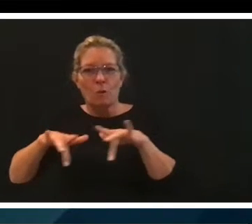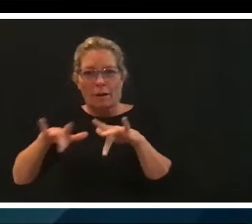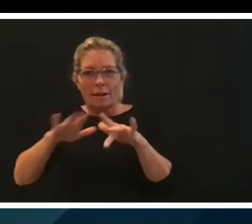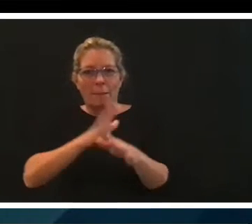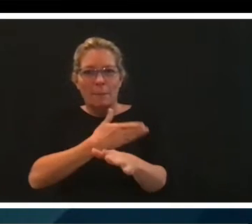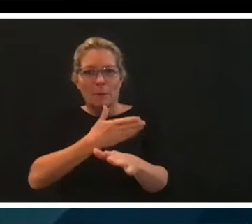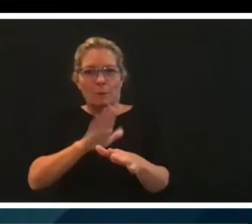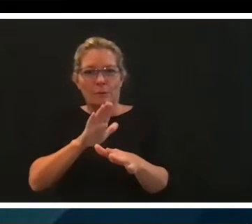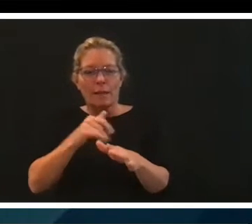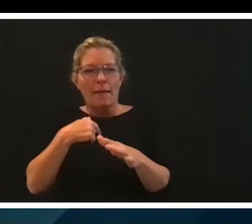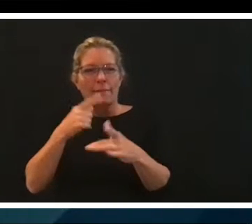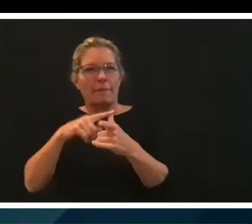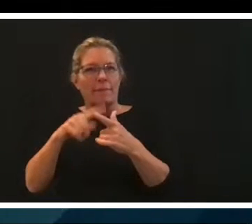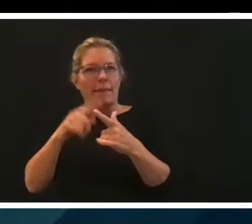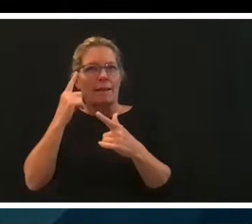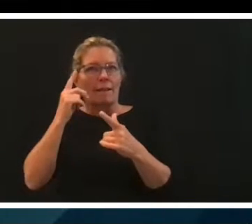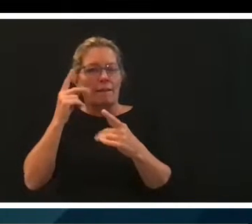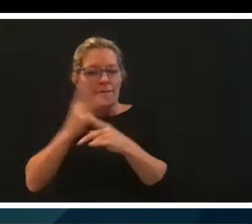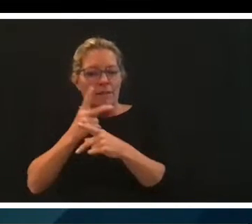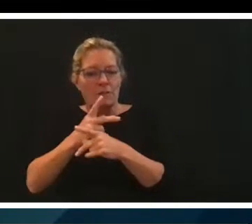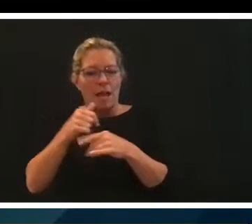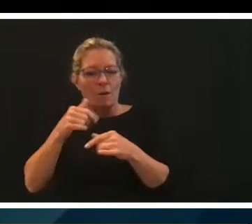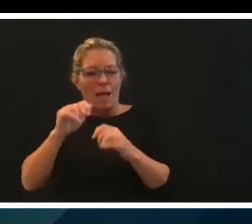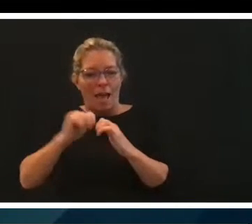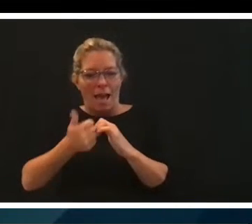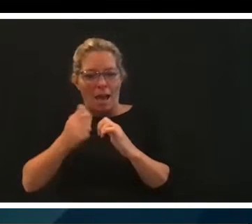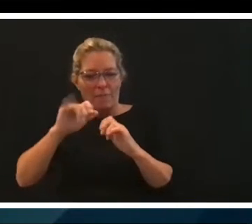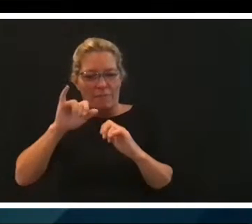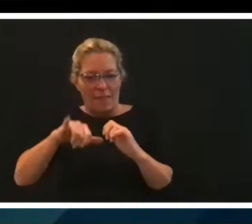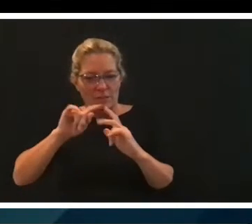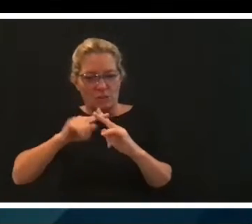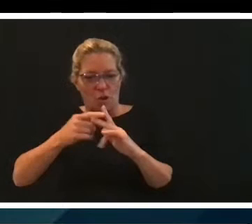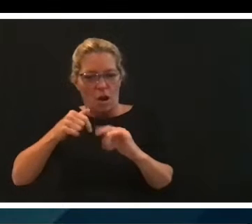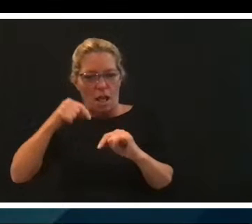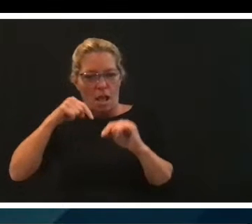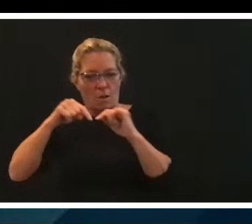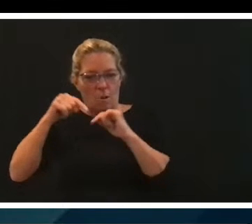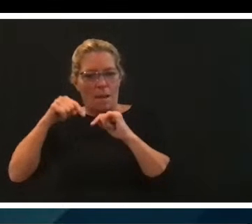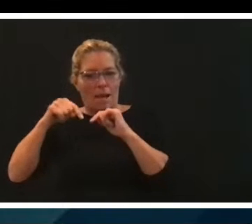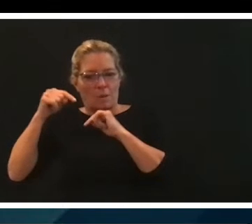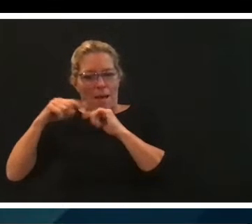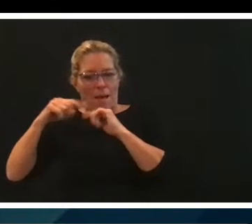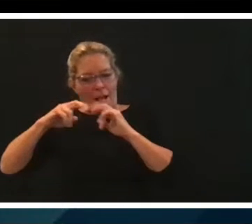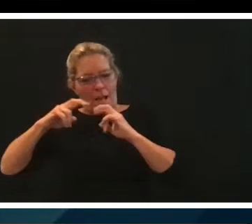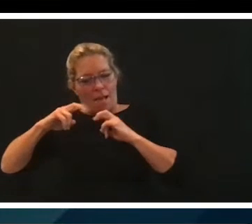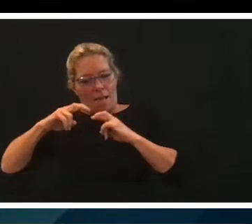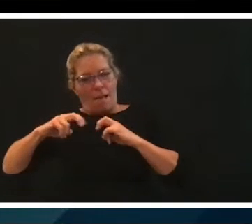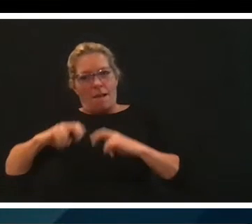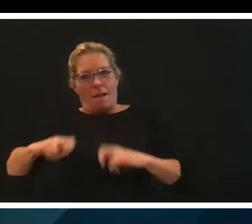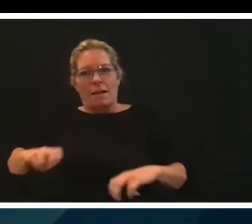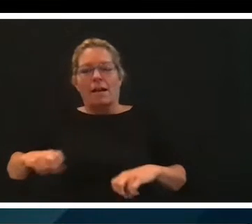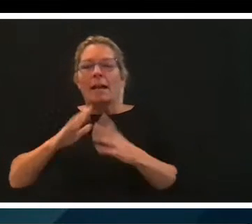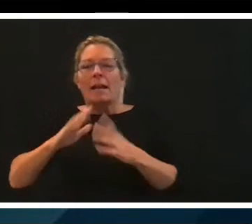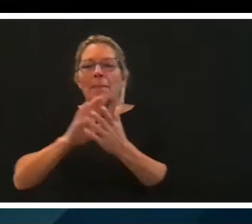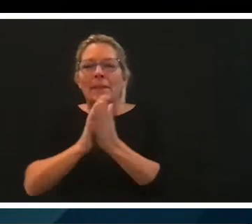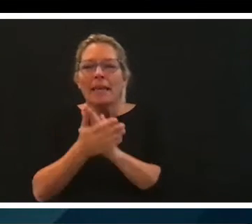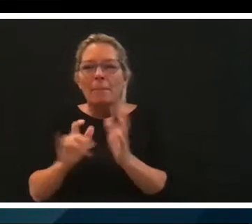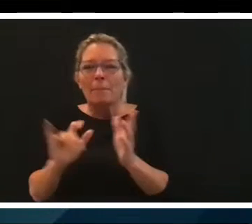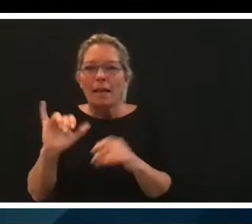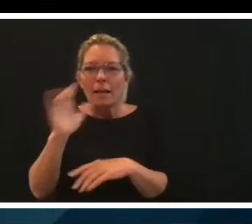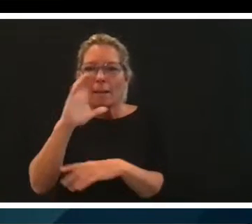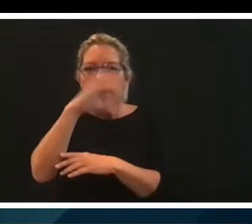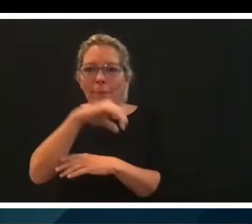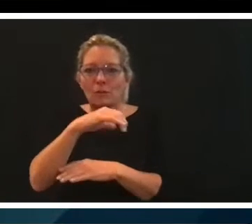that came from before that. And it became this big mystery that I wanted to solve.